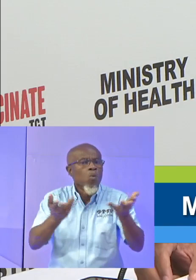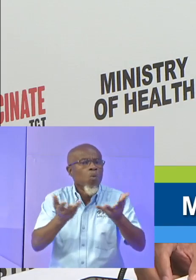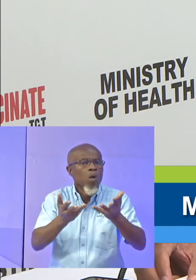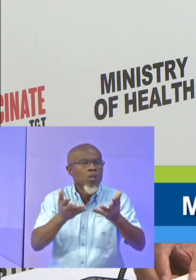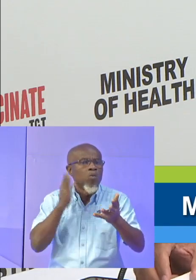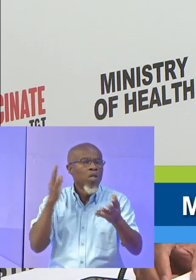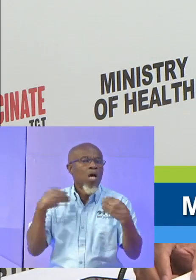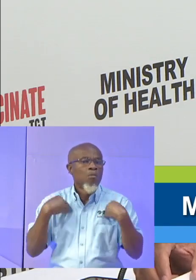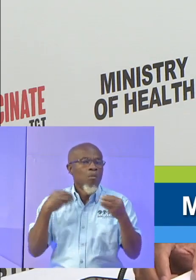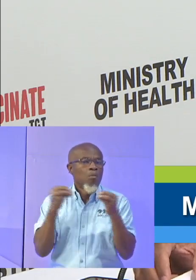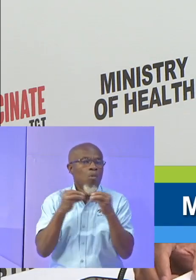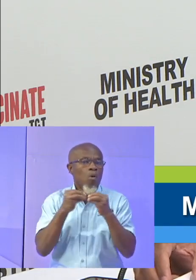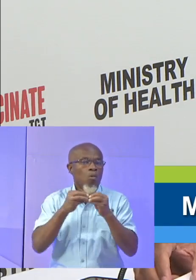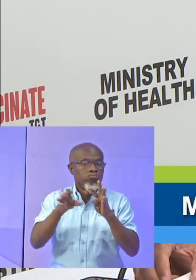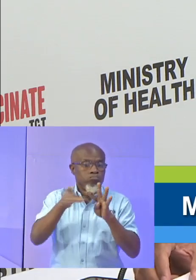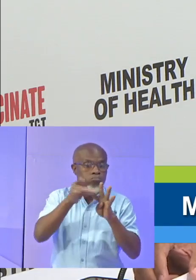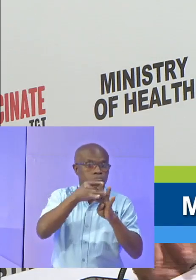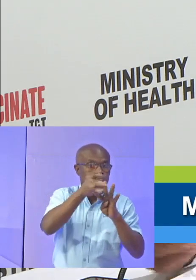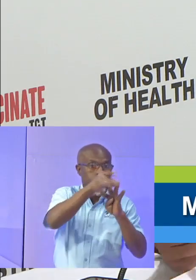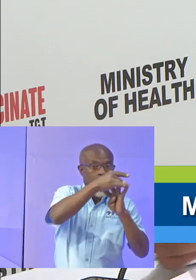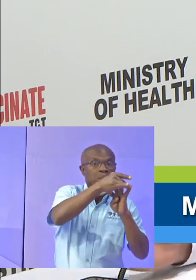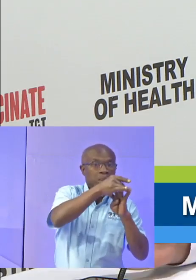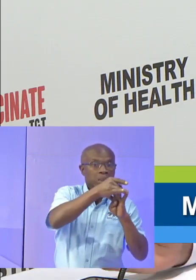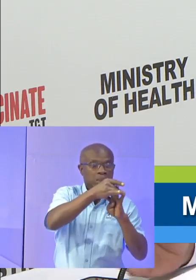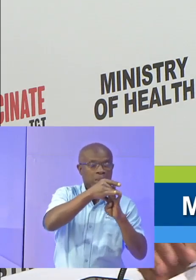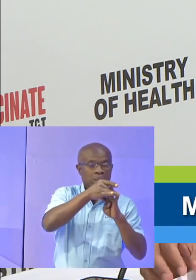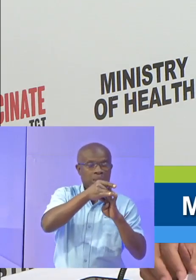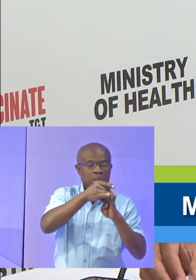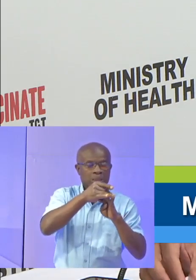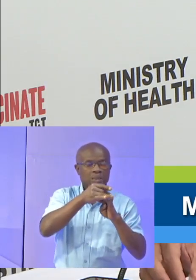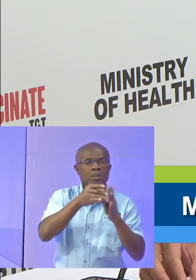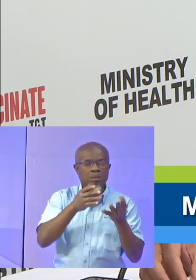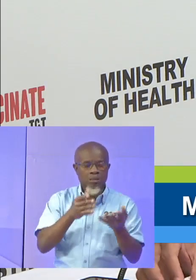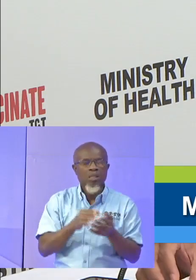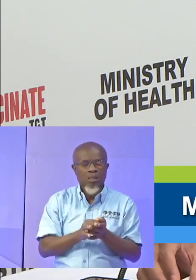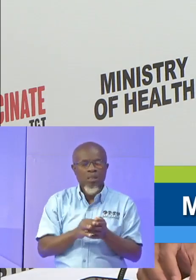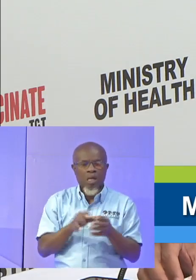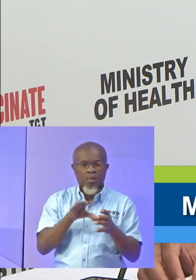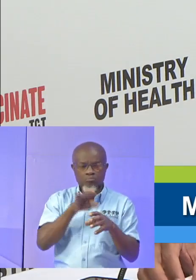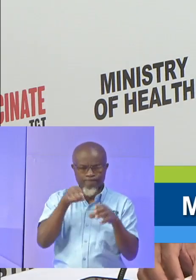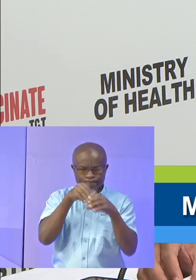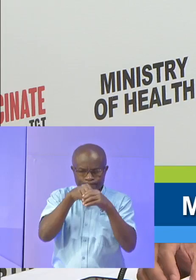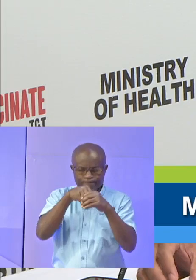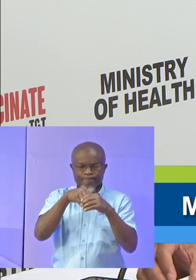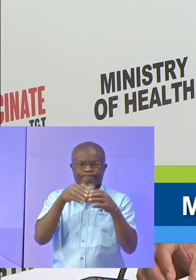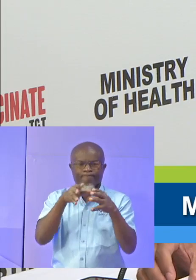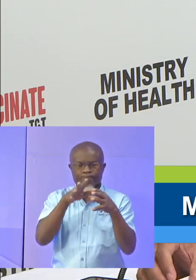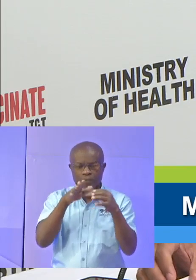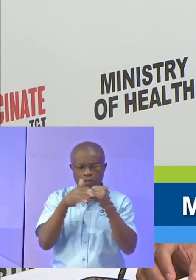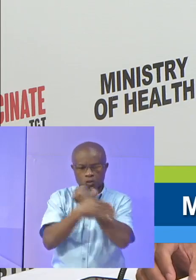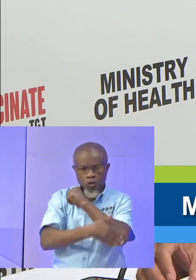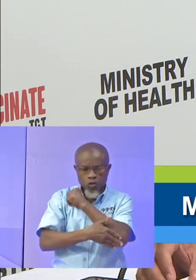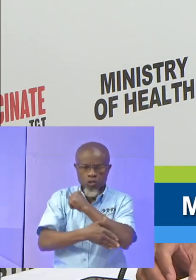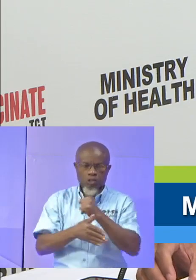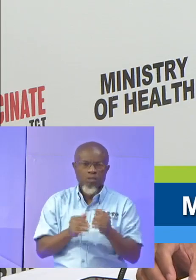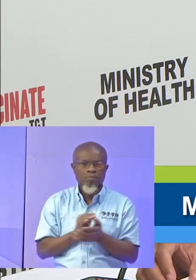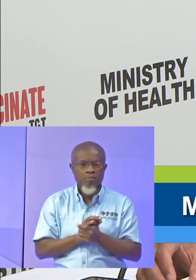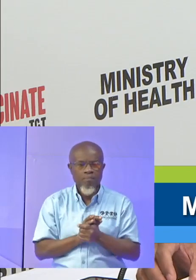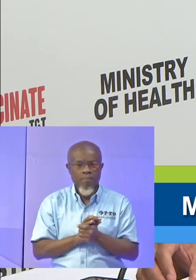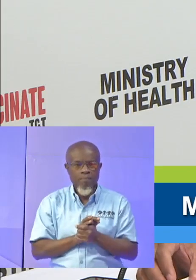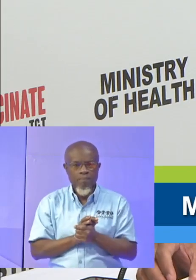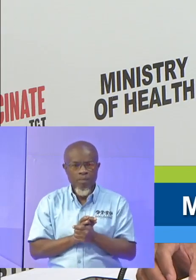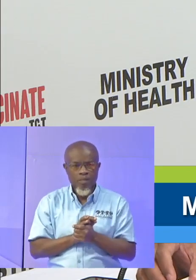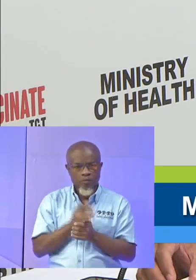time. So by way of timeline, generally infections run through populations much faster if you have a much more transmissible disease. If you look